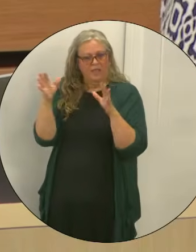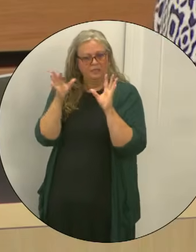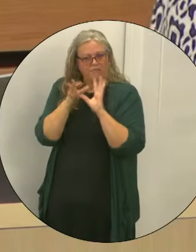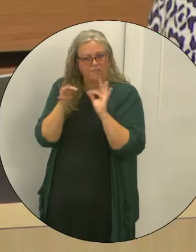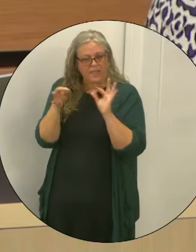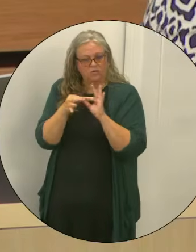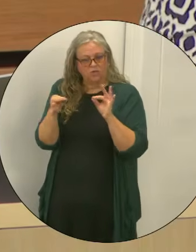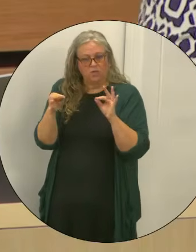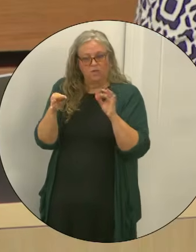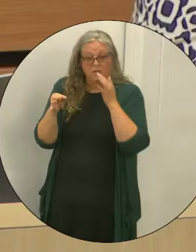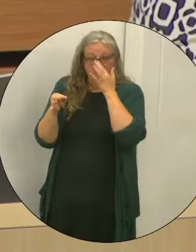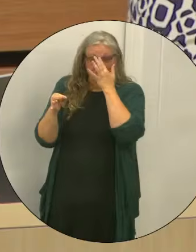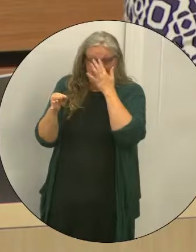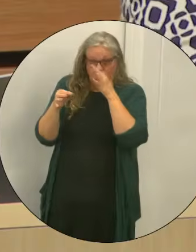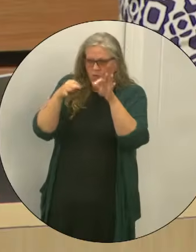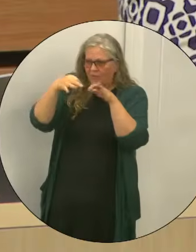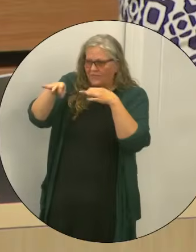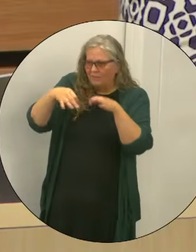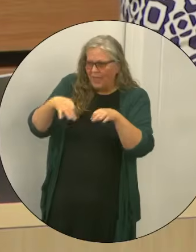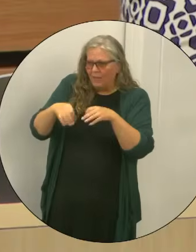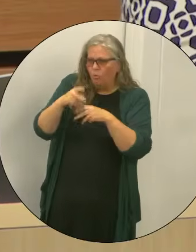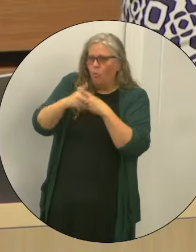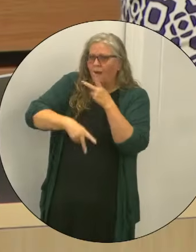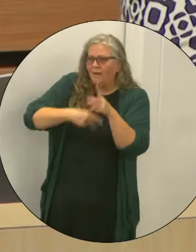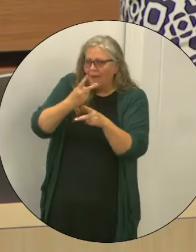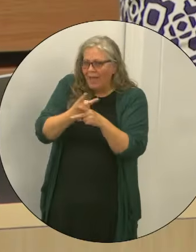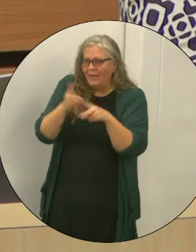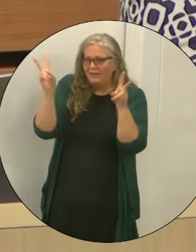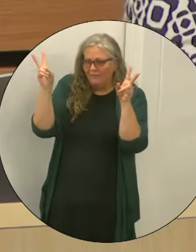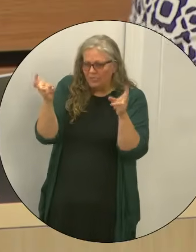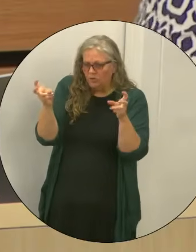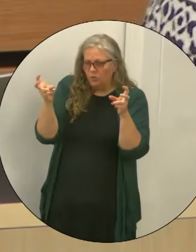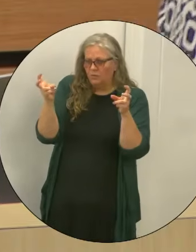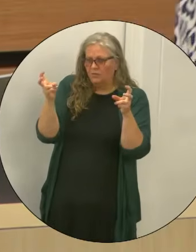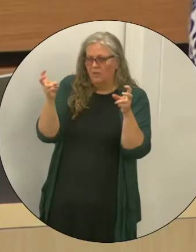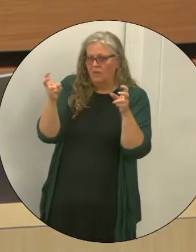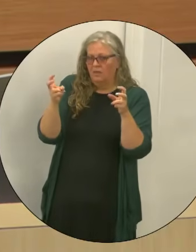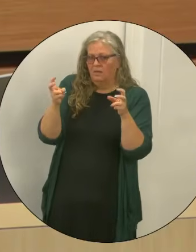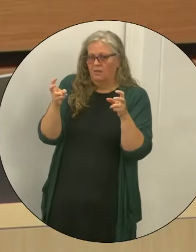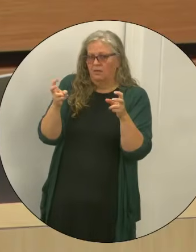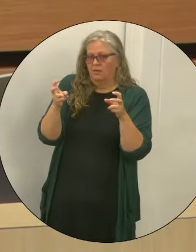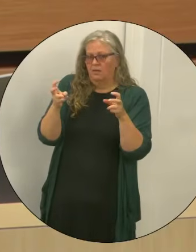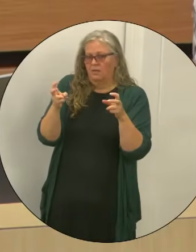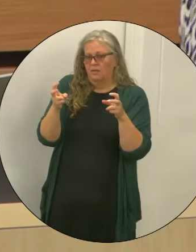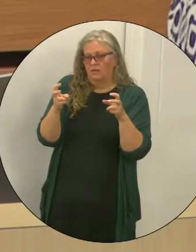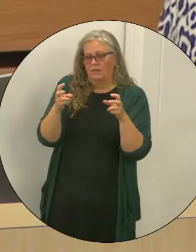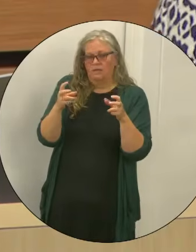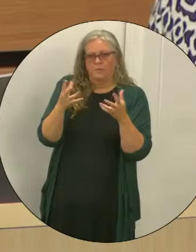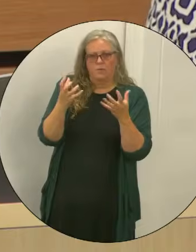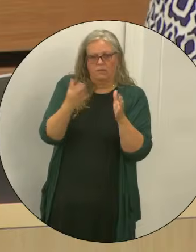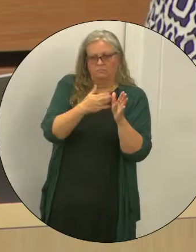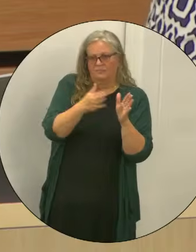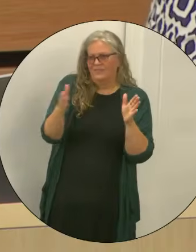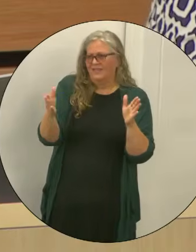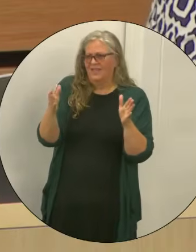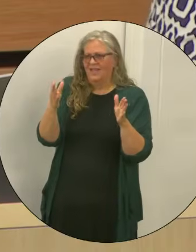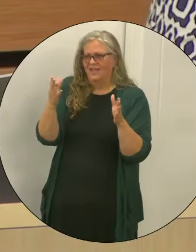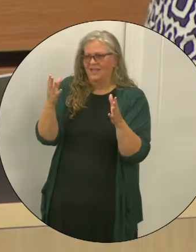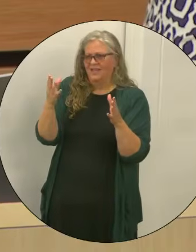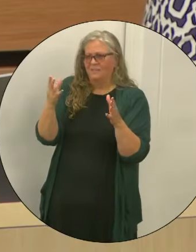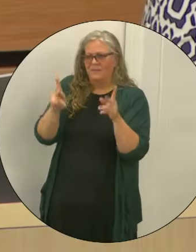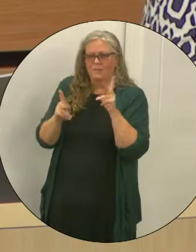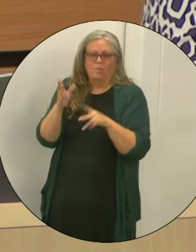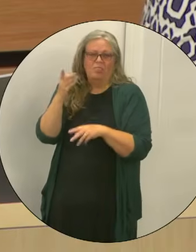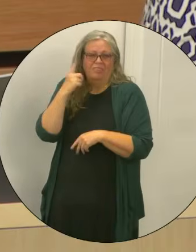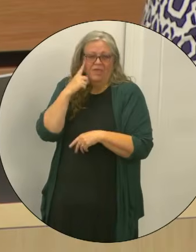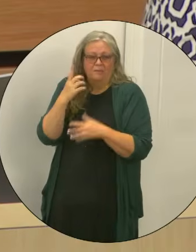do a breakdown of what kind of issues, or if you feel unsafe? So it, I guess, goes out the scope of people thinking that it's only things that are happening on